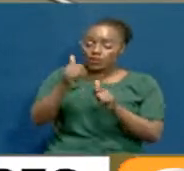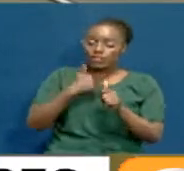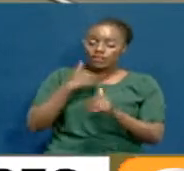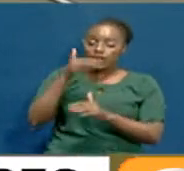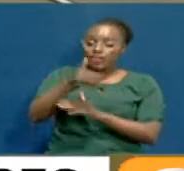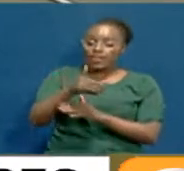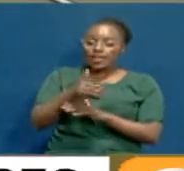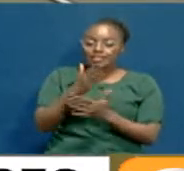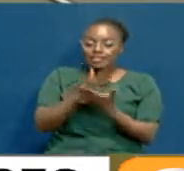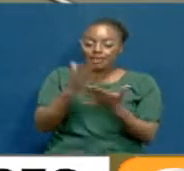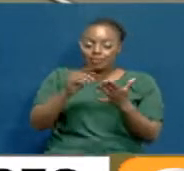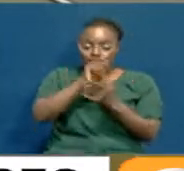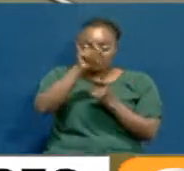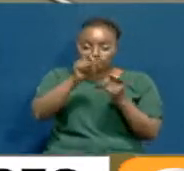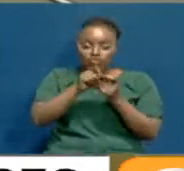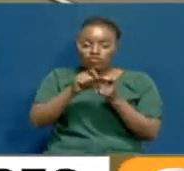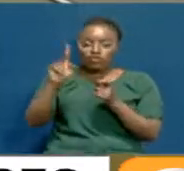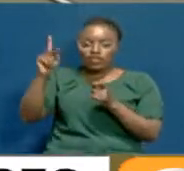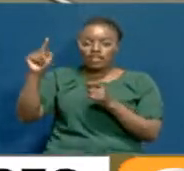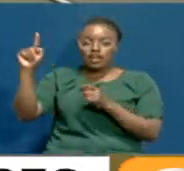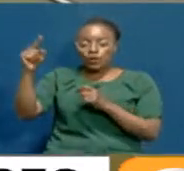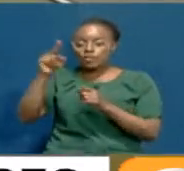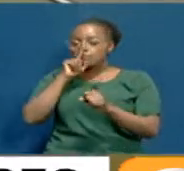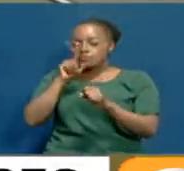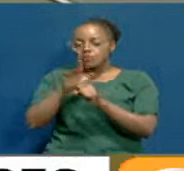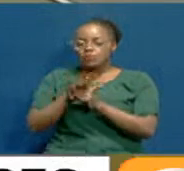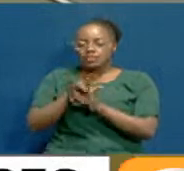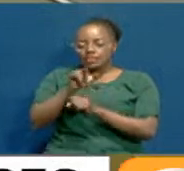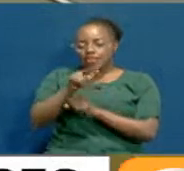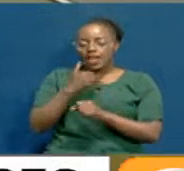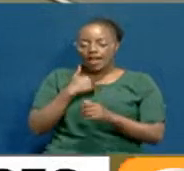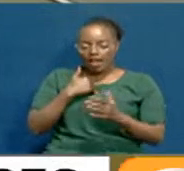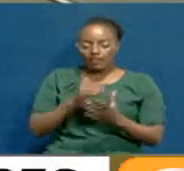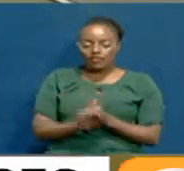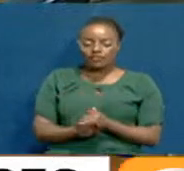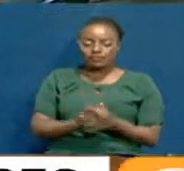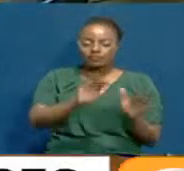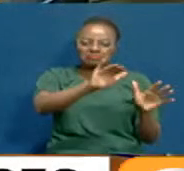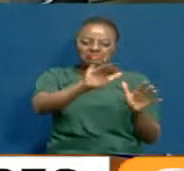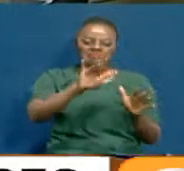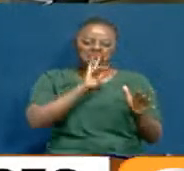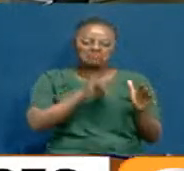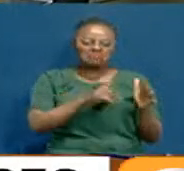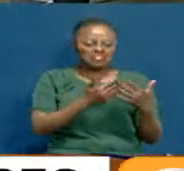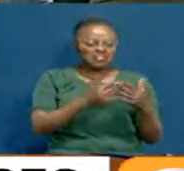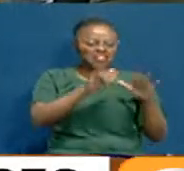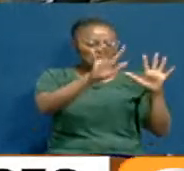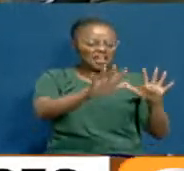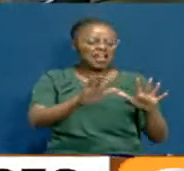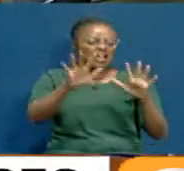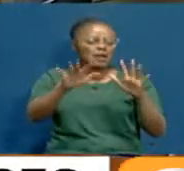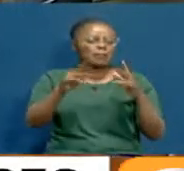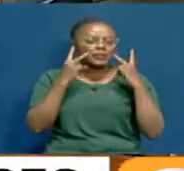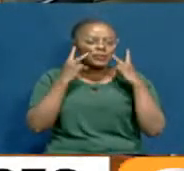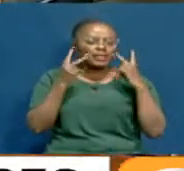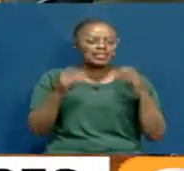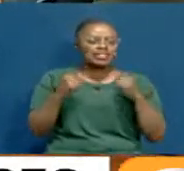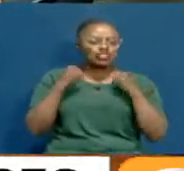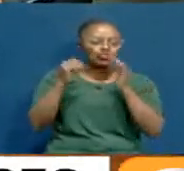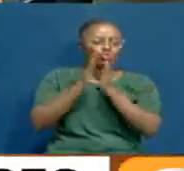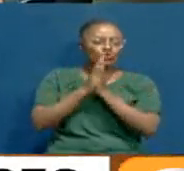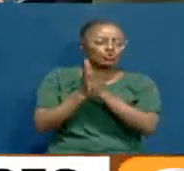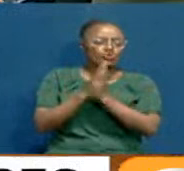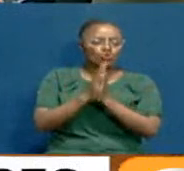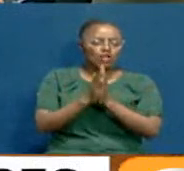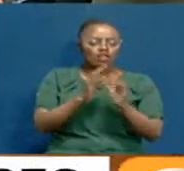are pragmatic, particularly the Kenya Kwanza manifesto. So, Steve, are you seeing the same? Of course, on the campaign trail, we can see that strong narrative